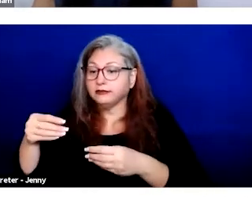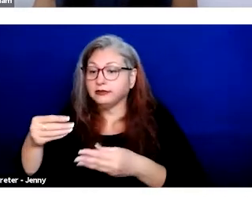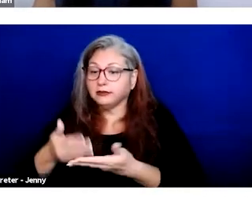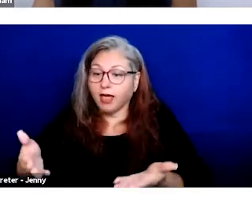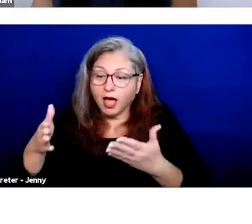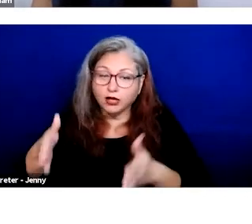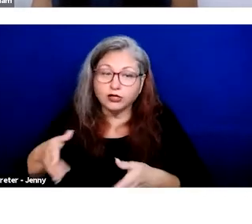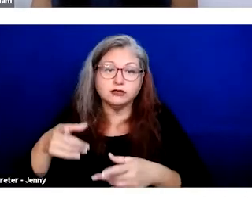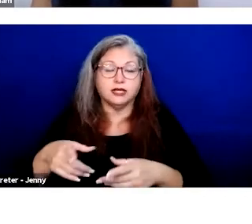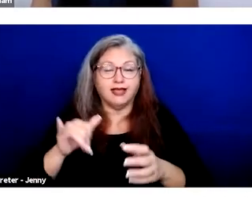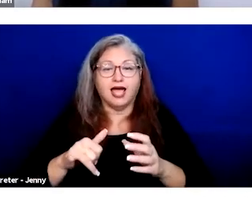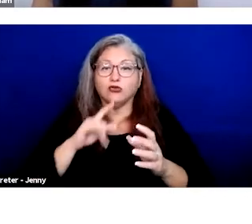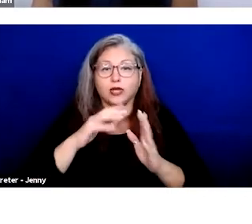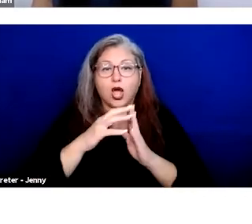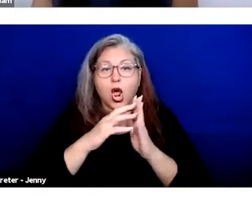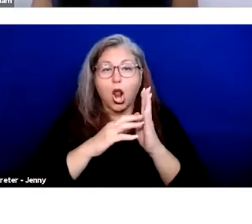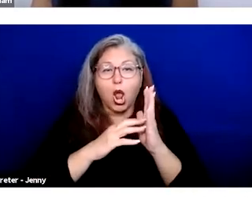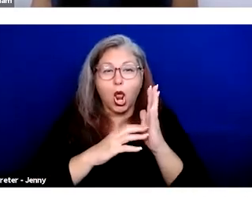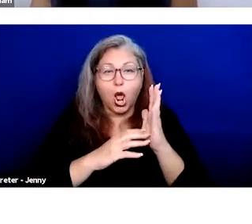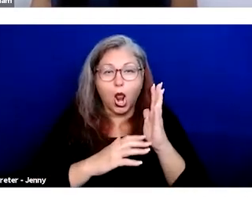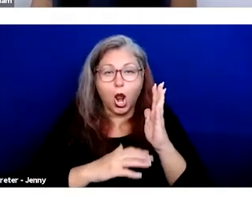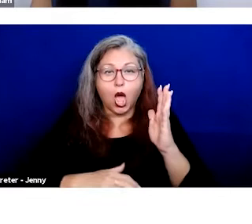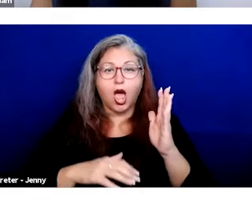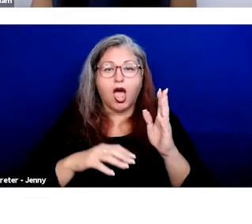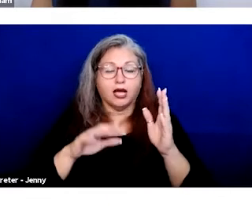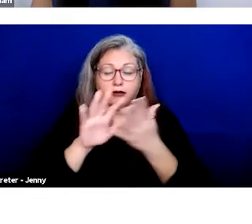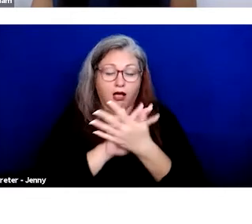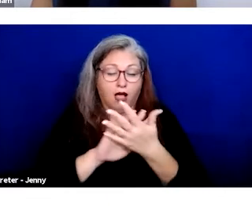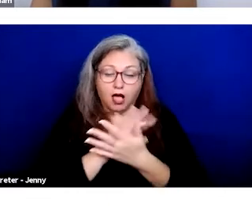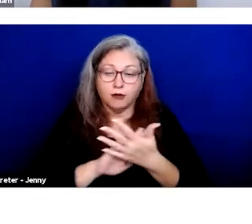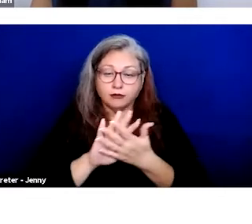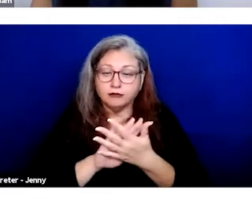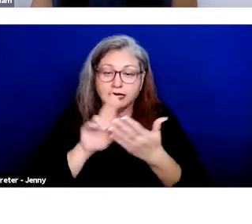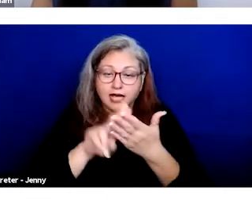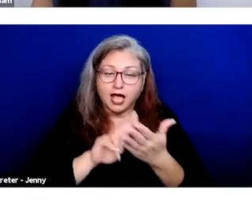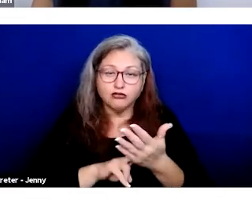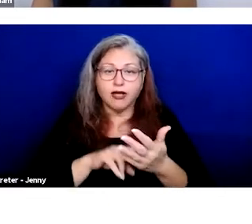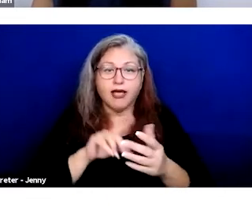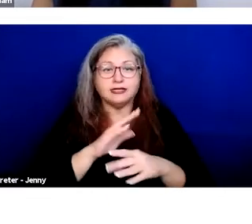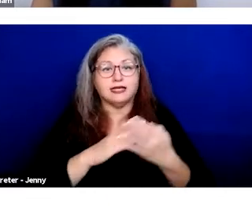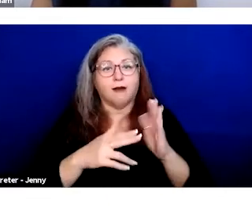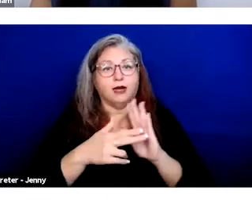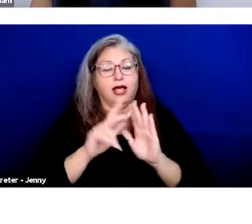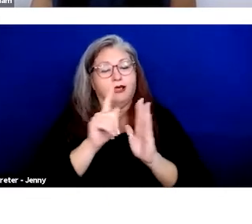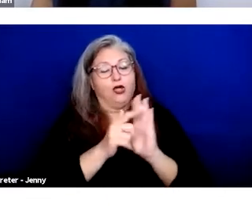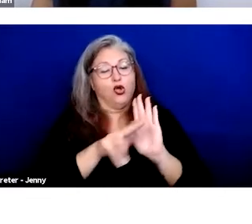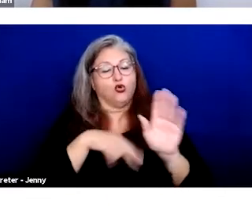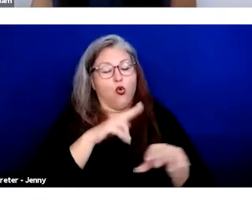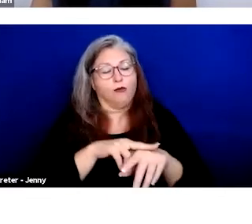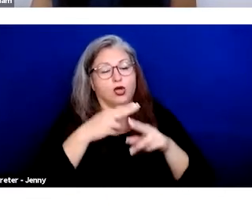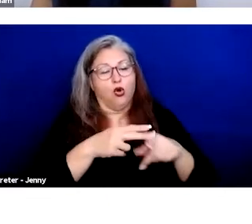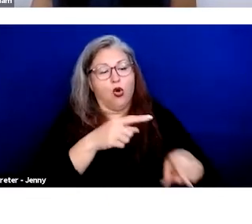and convoluted subcontracting system, and the legal norms that classify brands as buyers rather